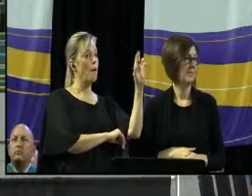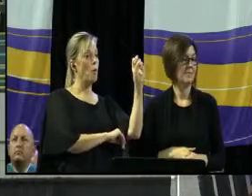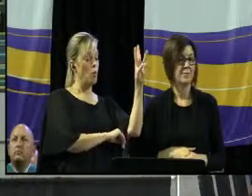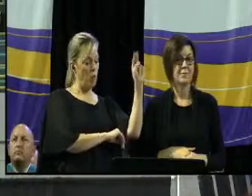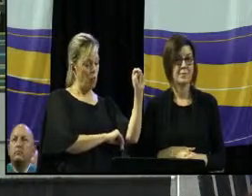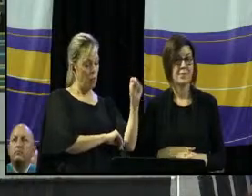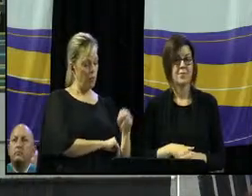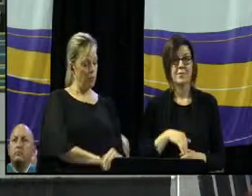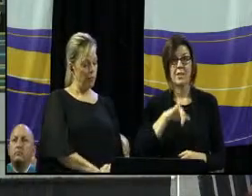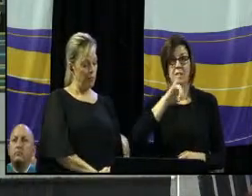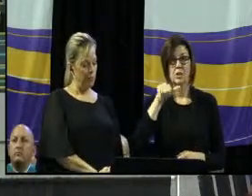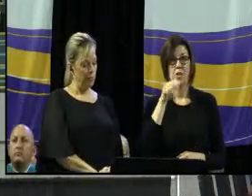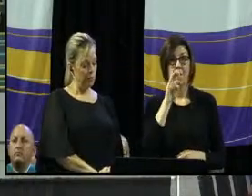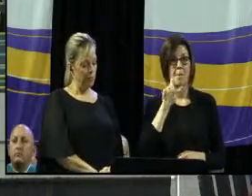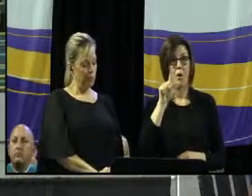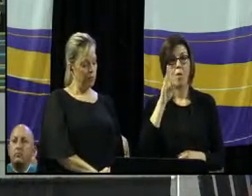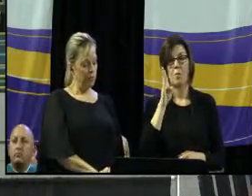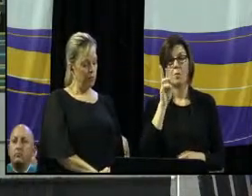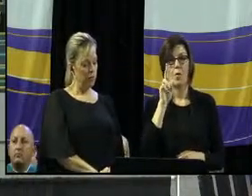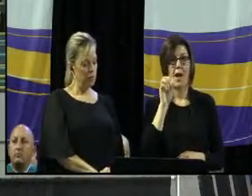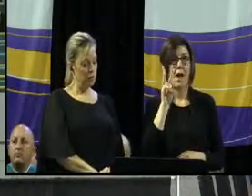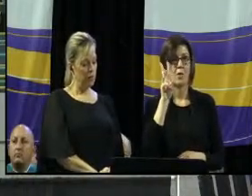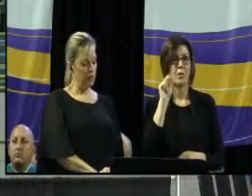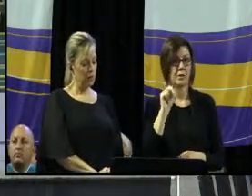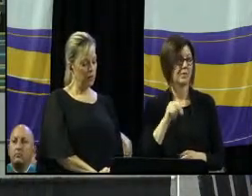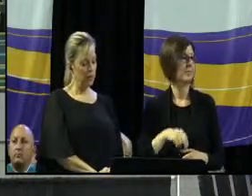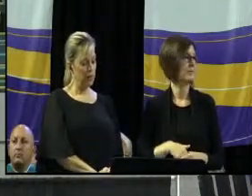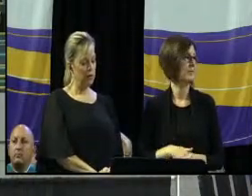Jamal Shamar Brown.